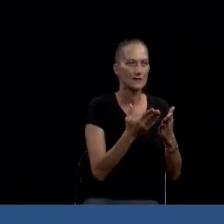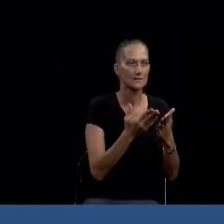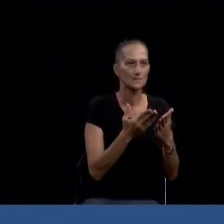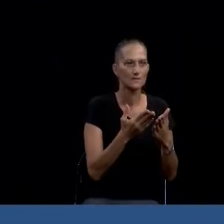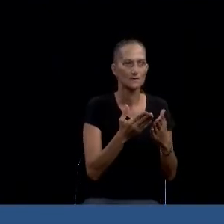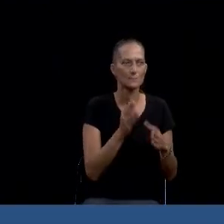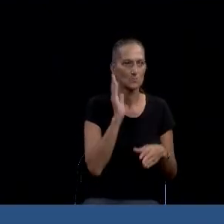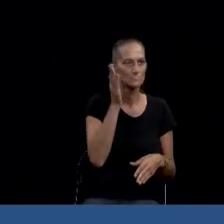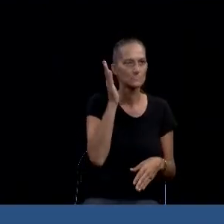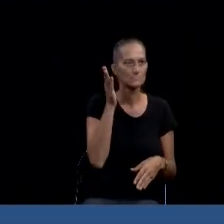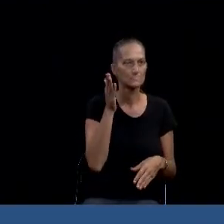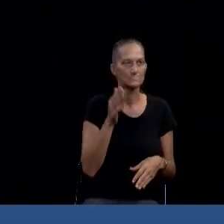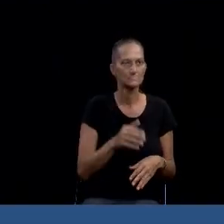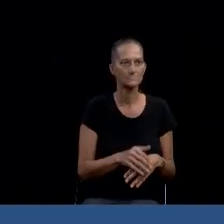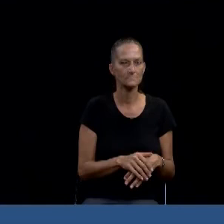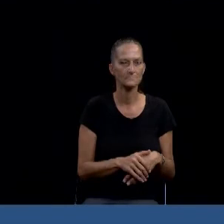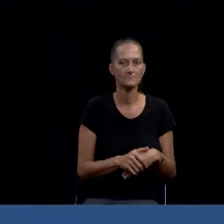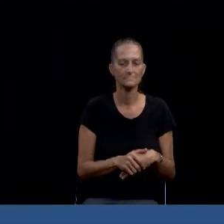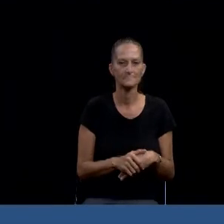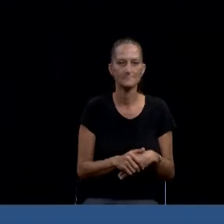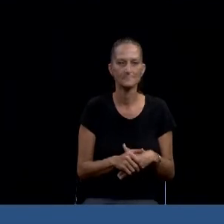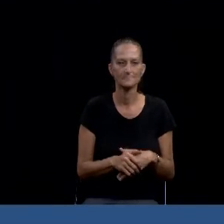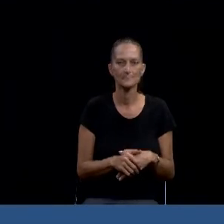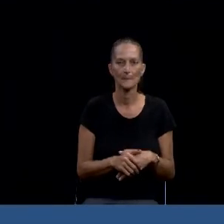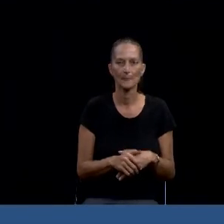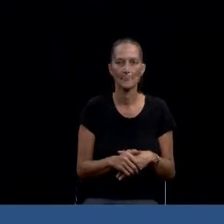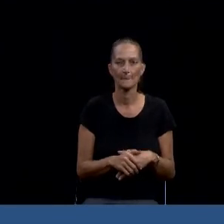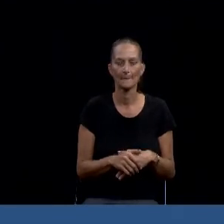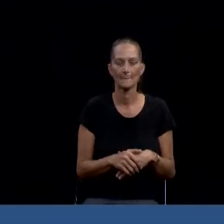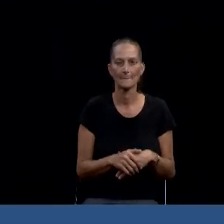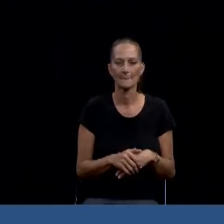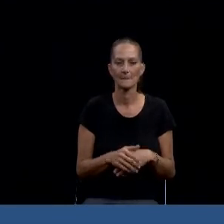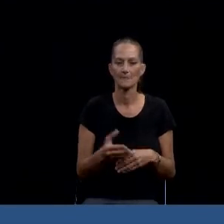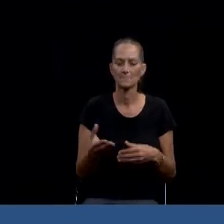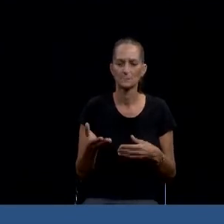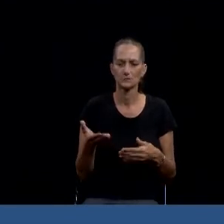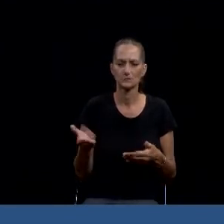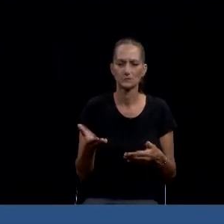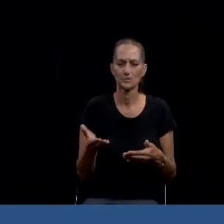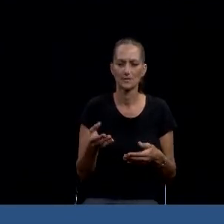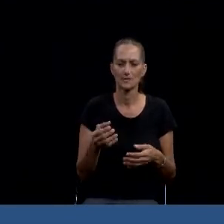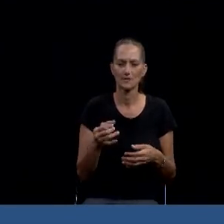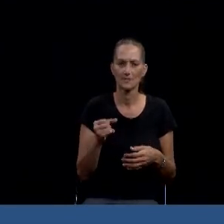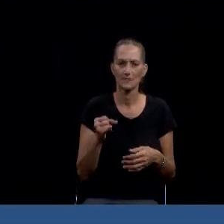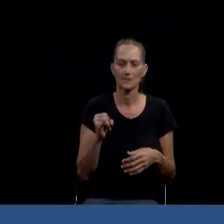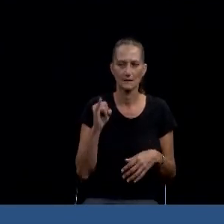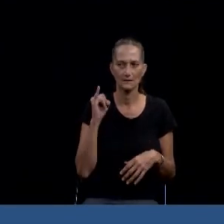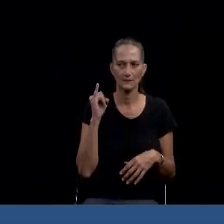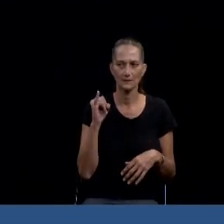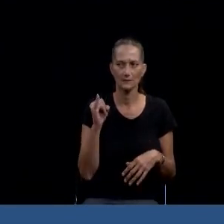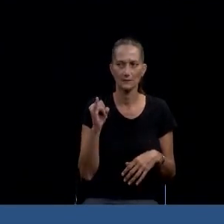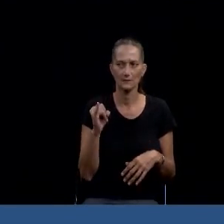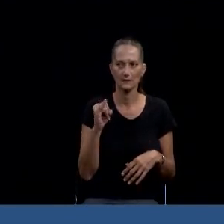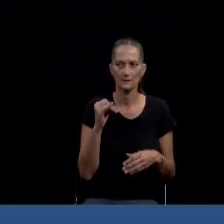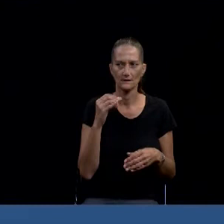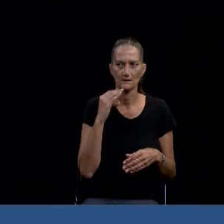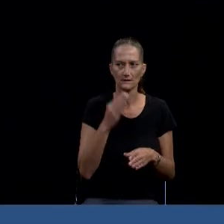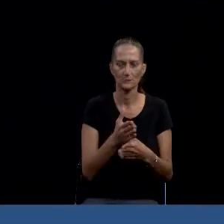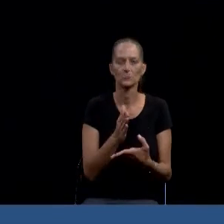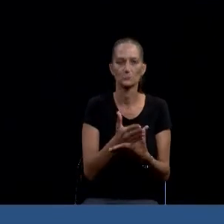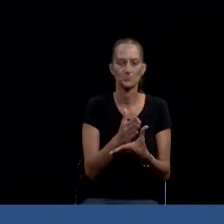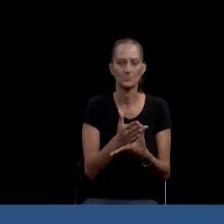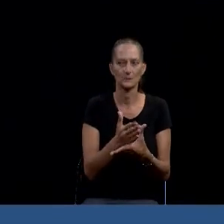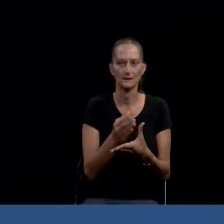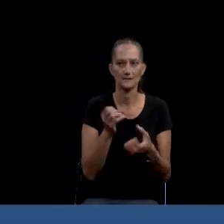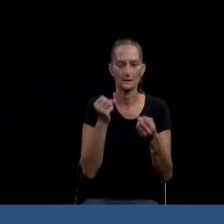council and sharing this information with us. I do have to say, as I looked at the material that you provided council, I